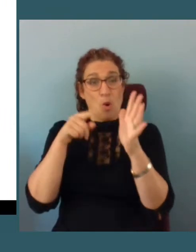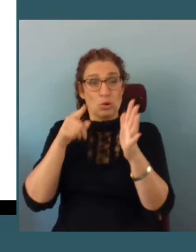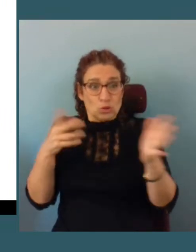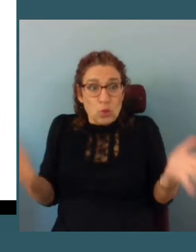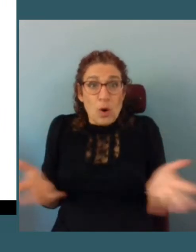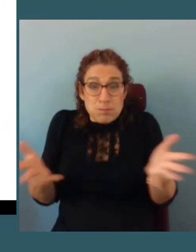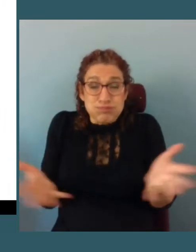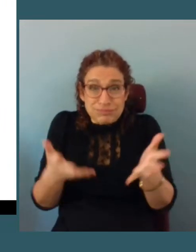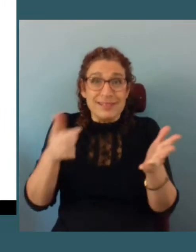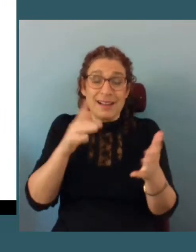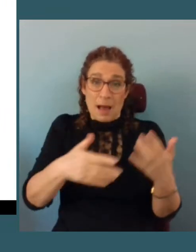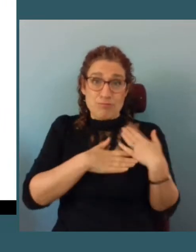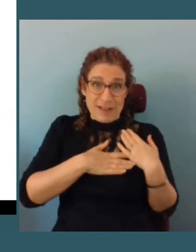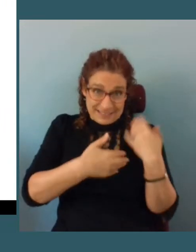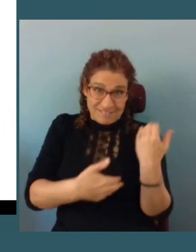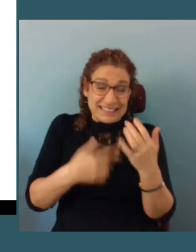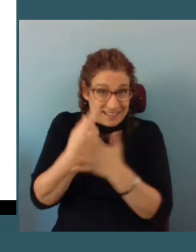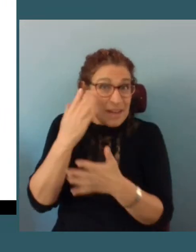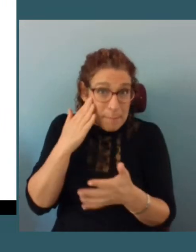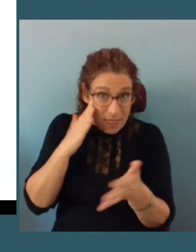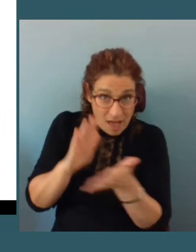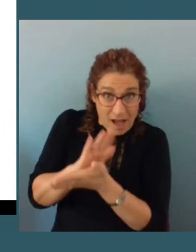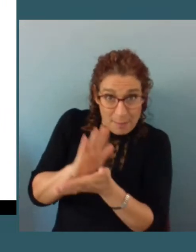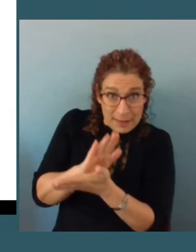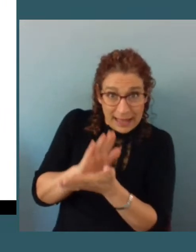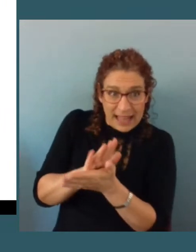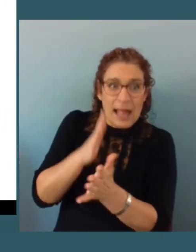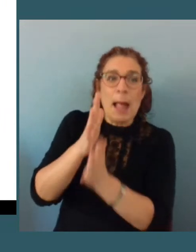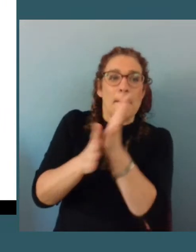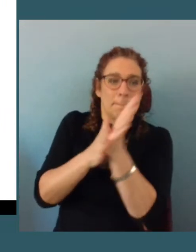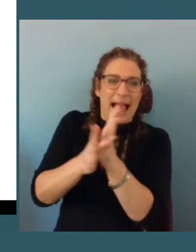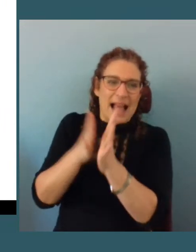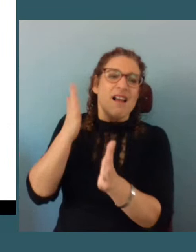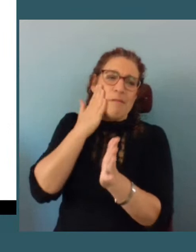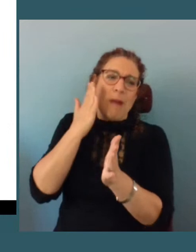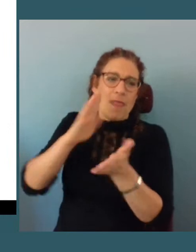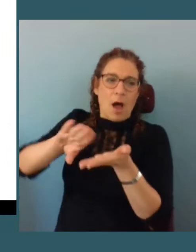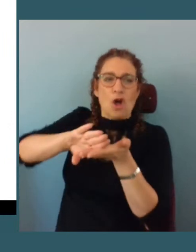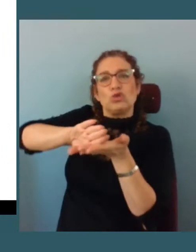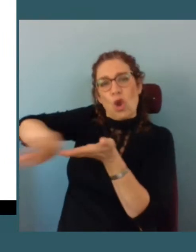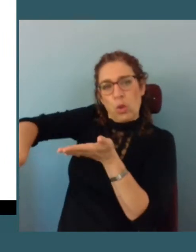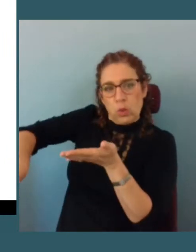continue doing that, and therefore you'd say exclusion of all milk products.